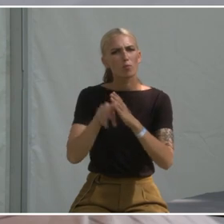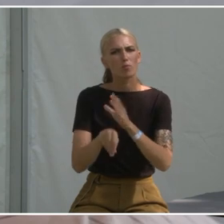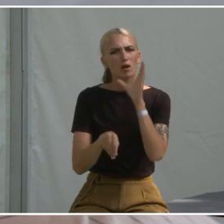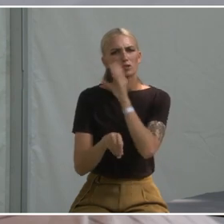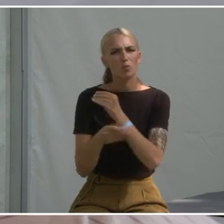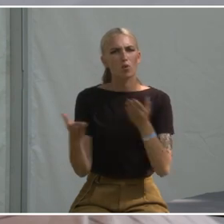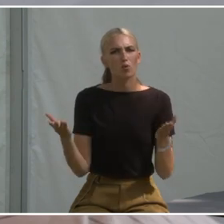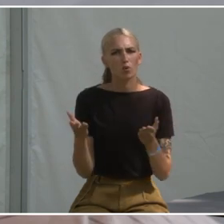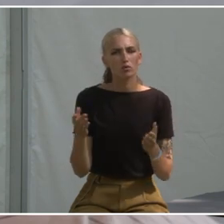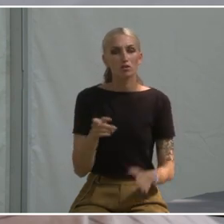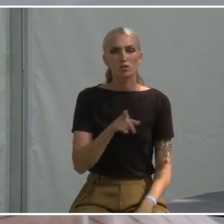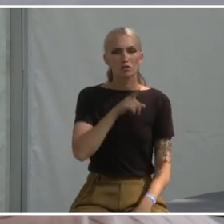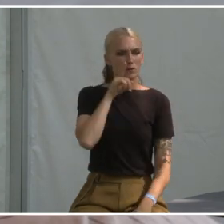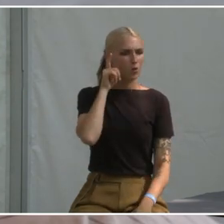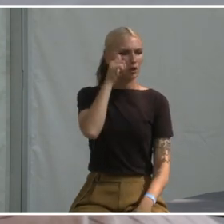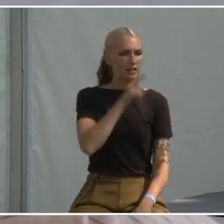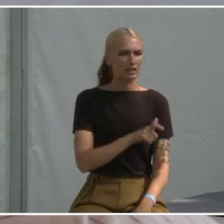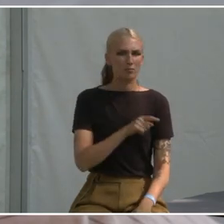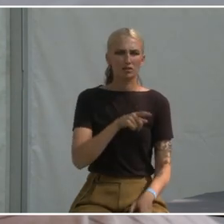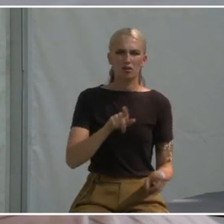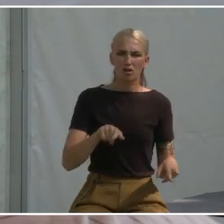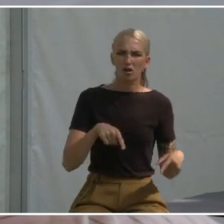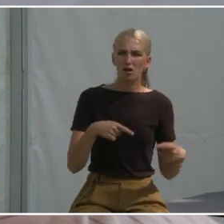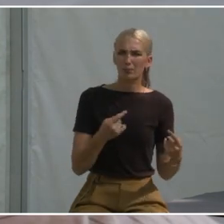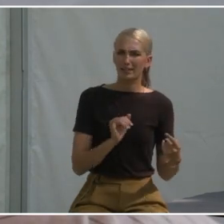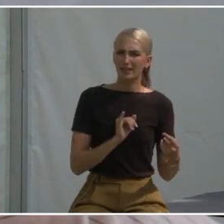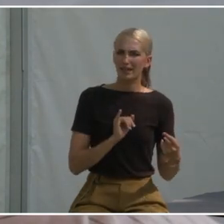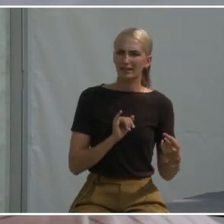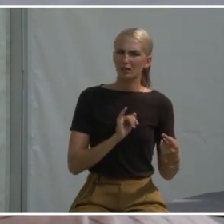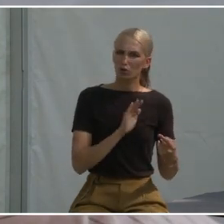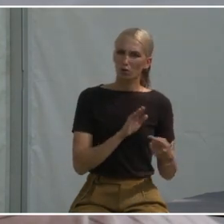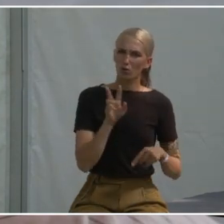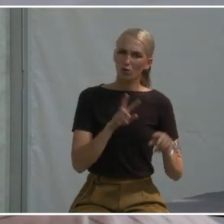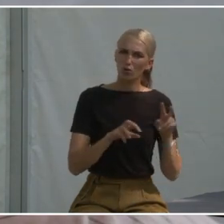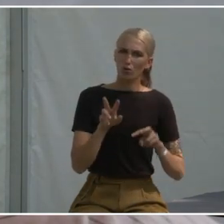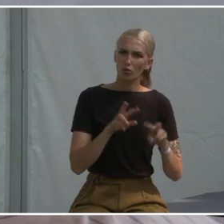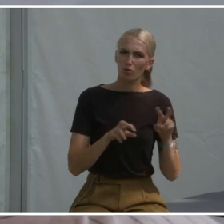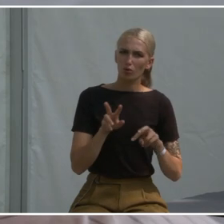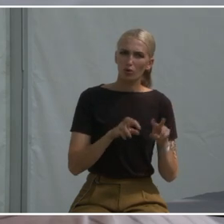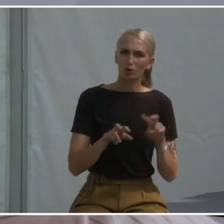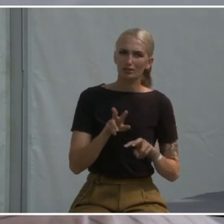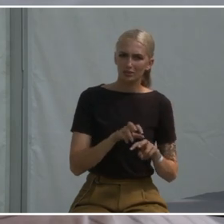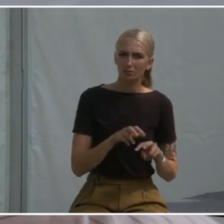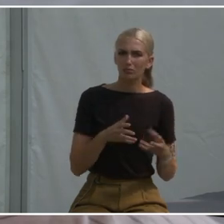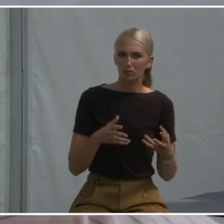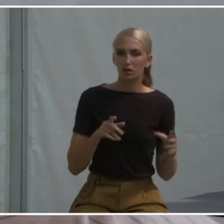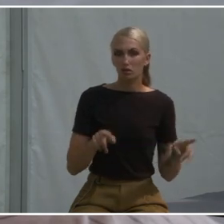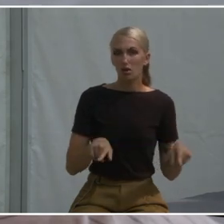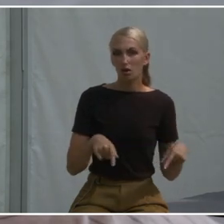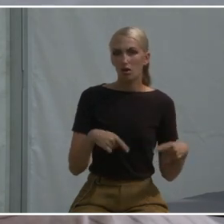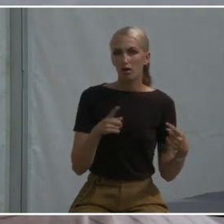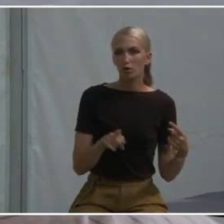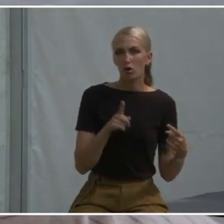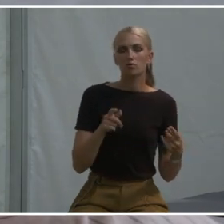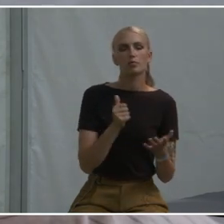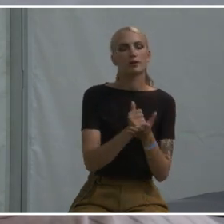Especially when we're younger, we're still like developing our own identity. And as in those transition phases, we go either from high